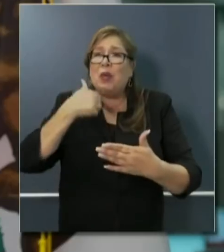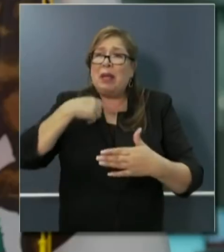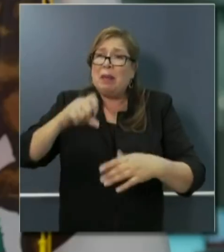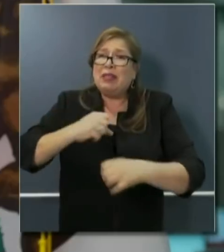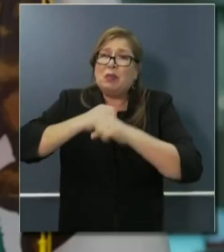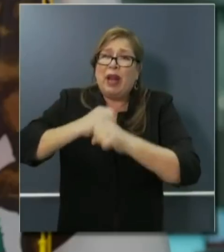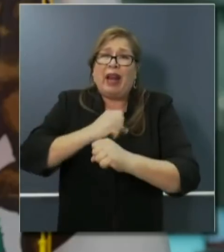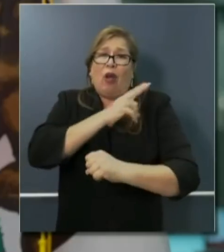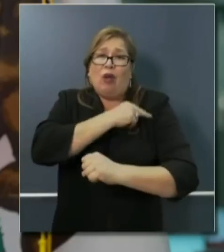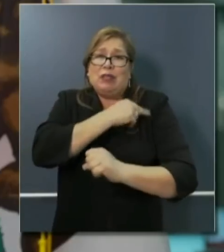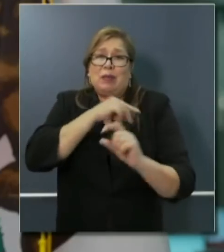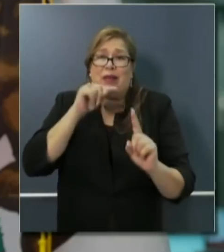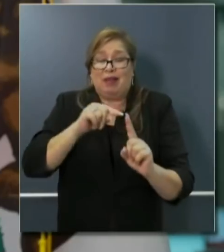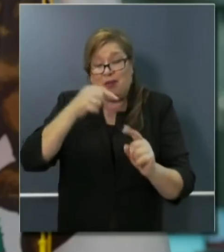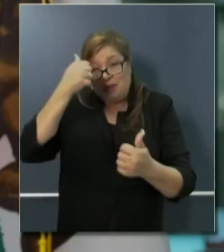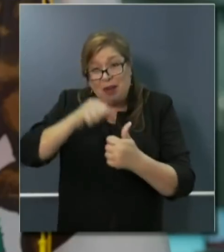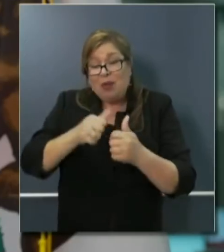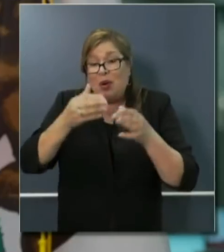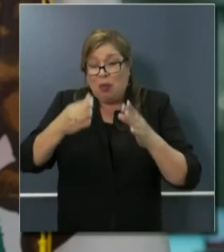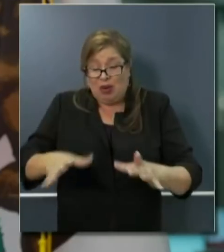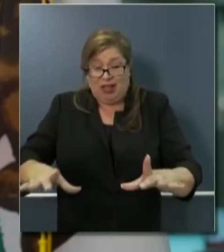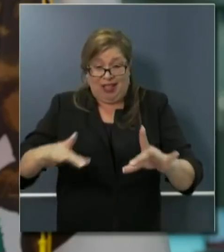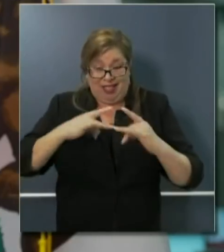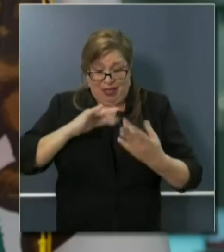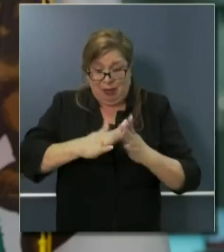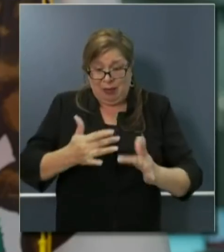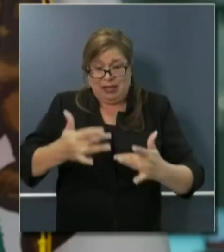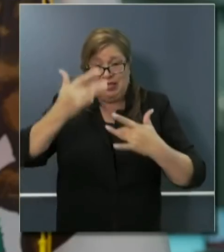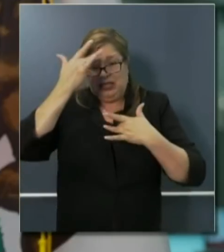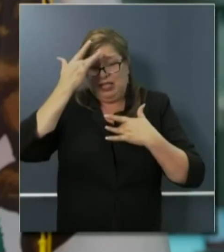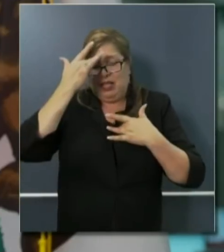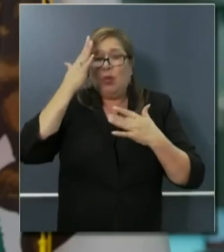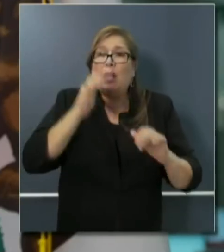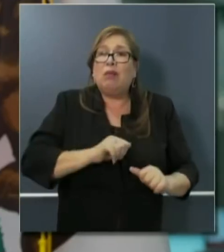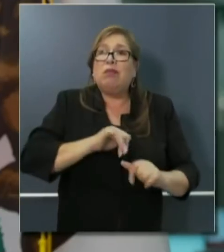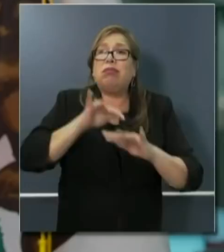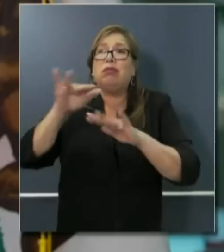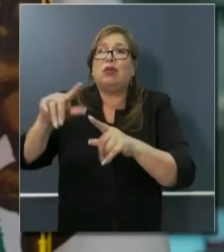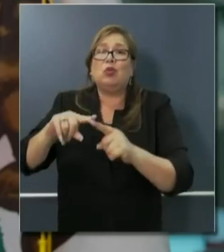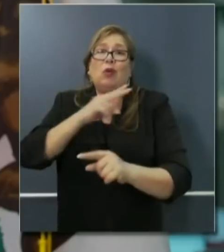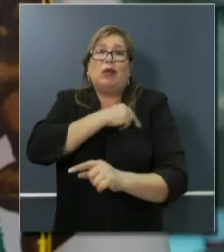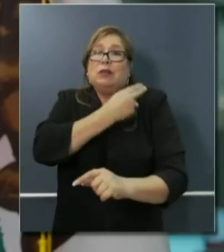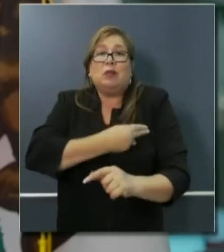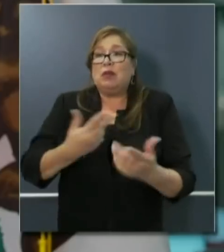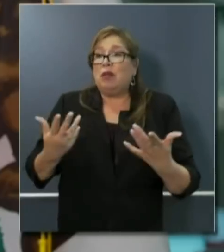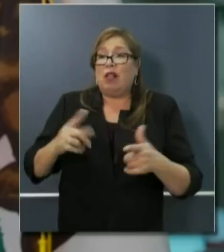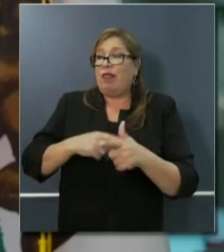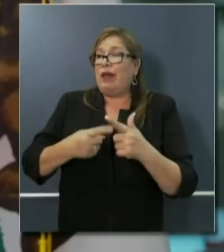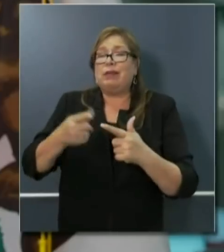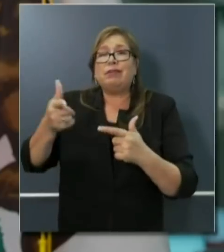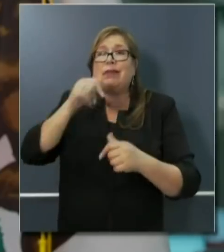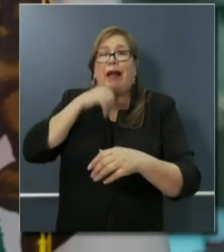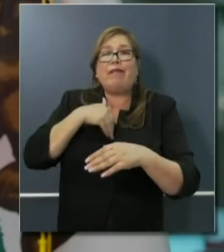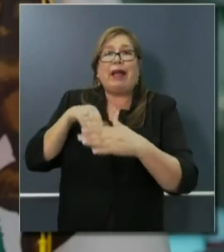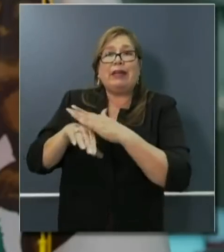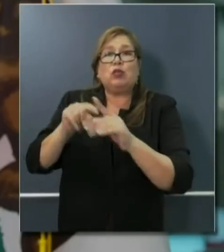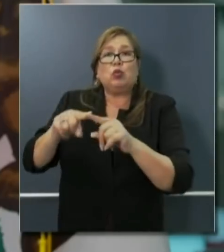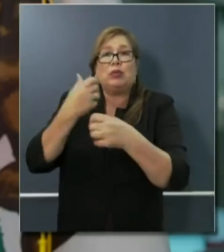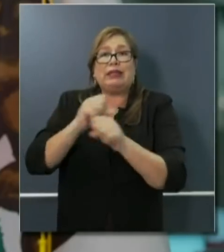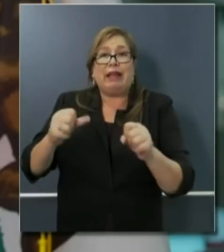protected because when people get sick, if we don't defend our care delivery system, it won't be there to save lives. So when